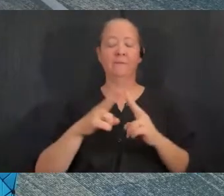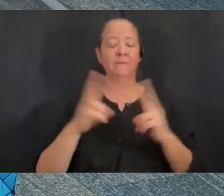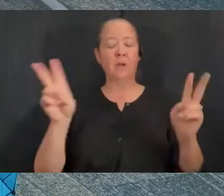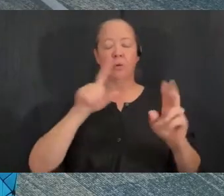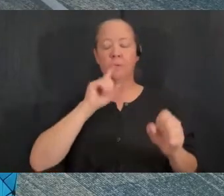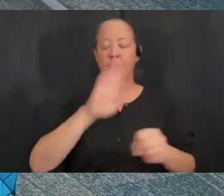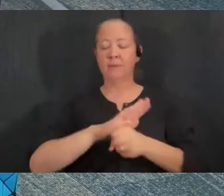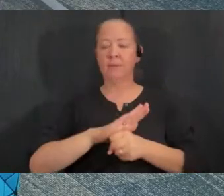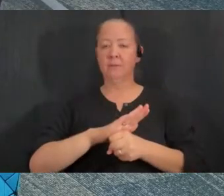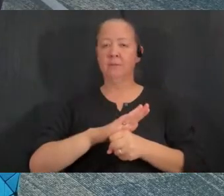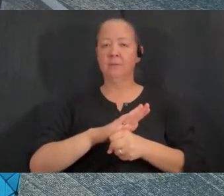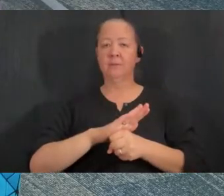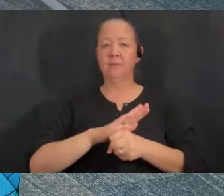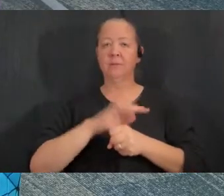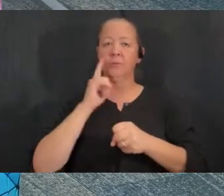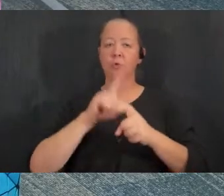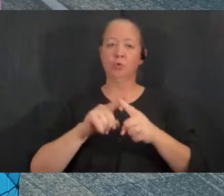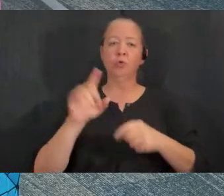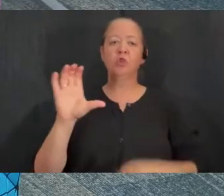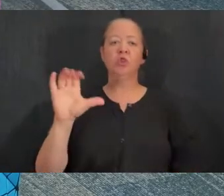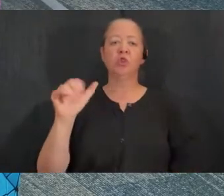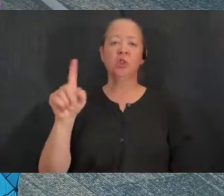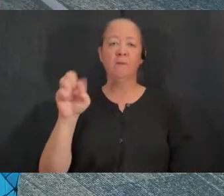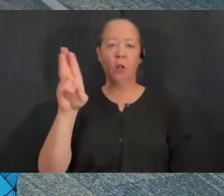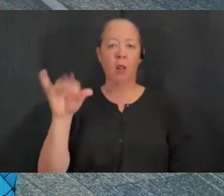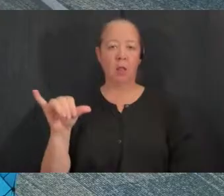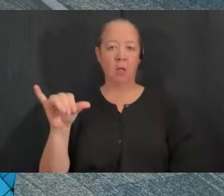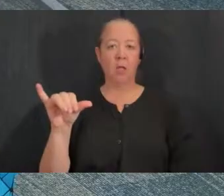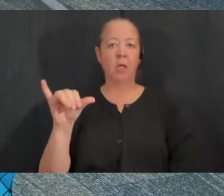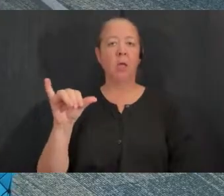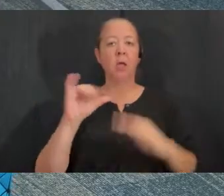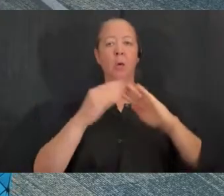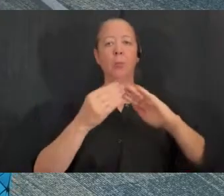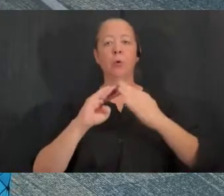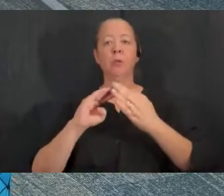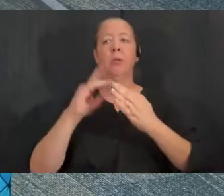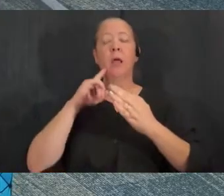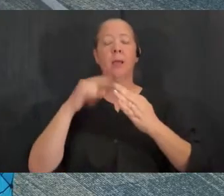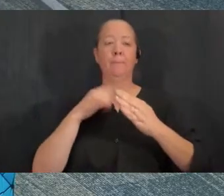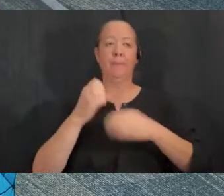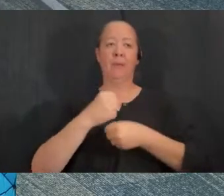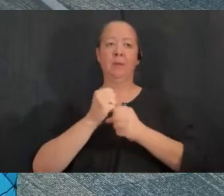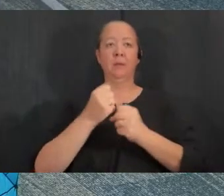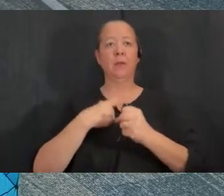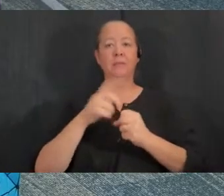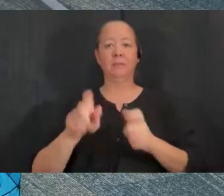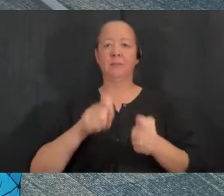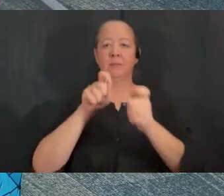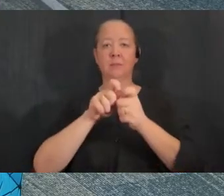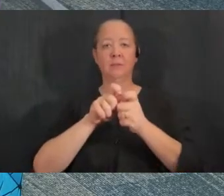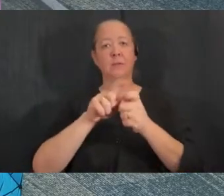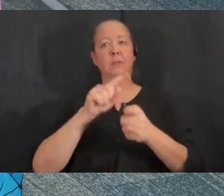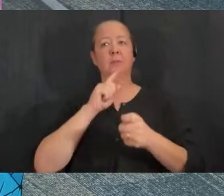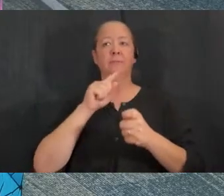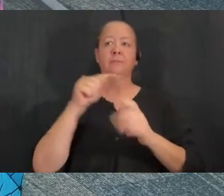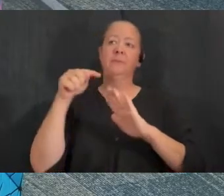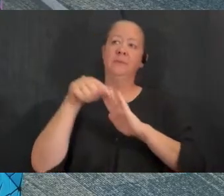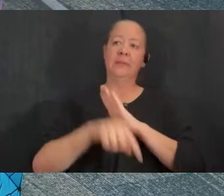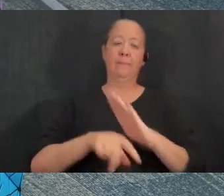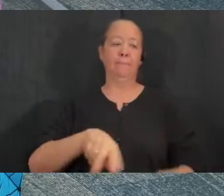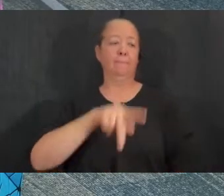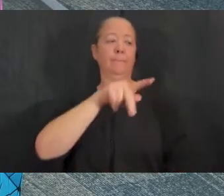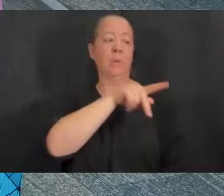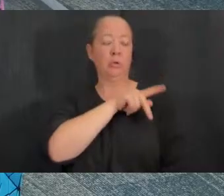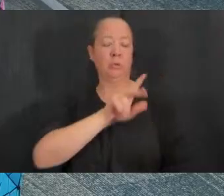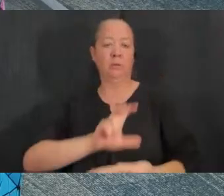to the Cheverly community. I'm making significant personal investment. Again, going into the building,